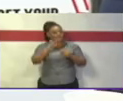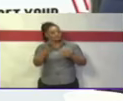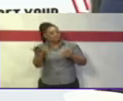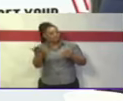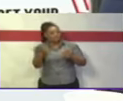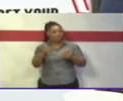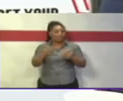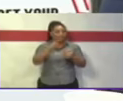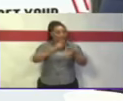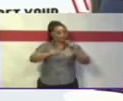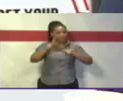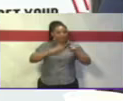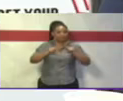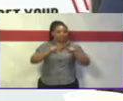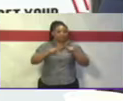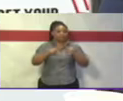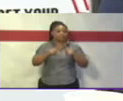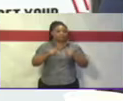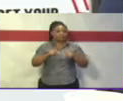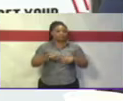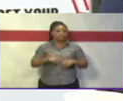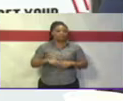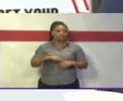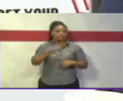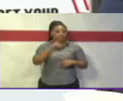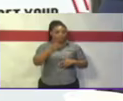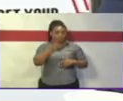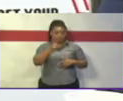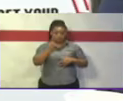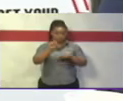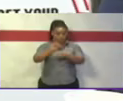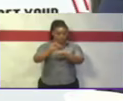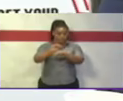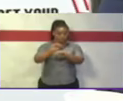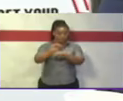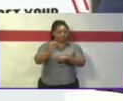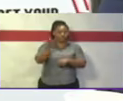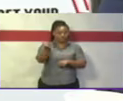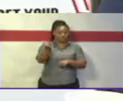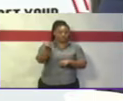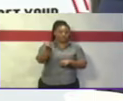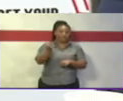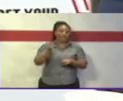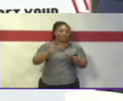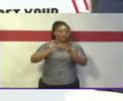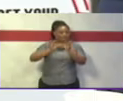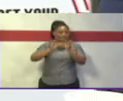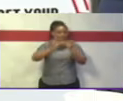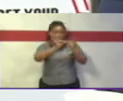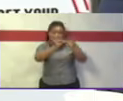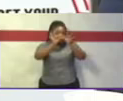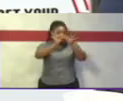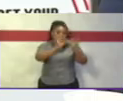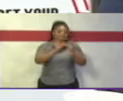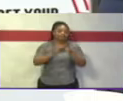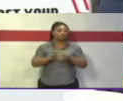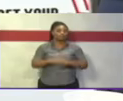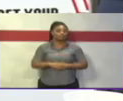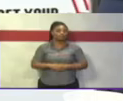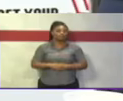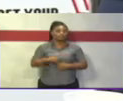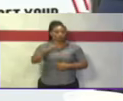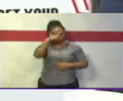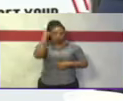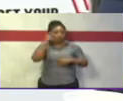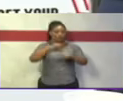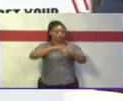persons who are operational, ensured that given the nature, again, of the COVID-19 monster